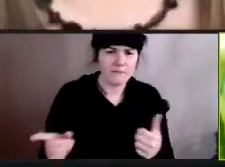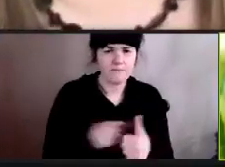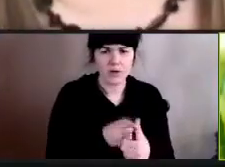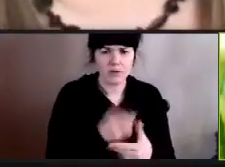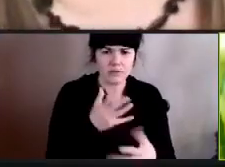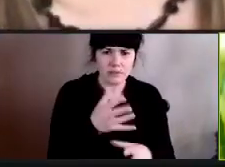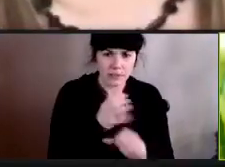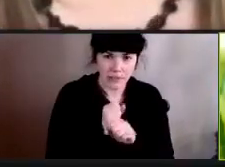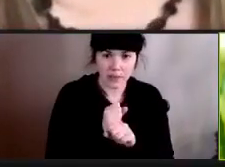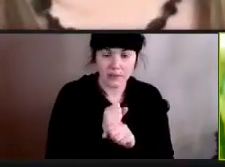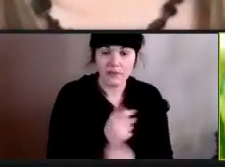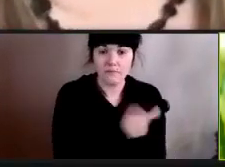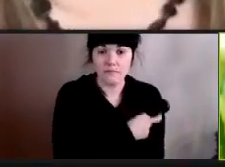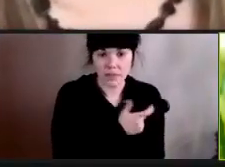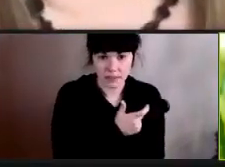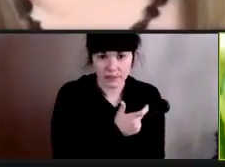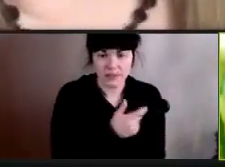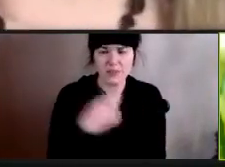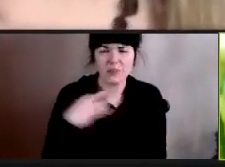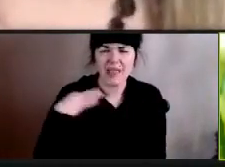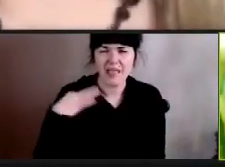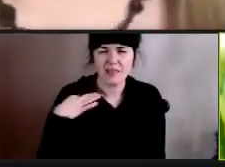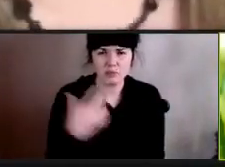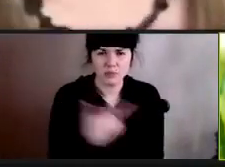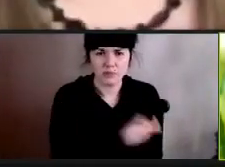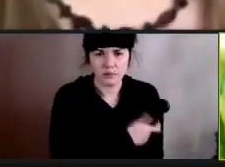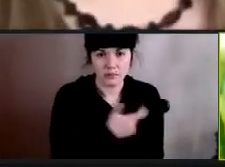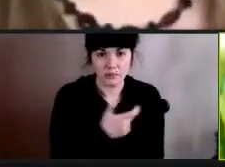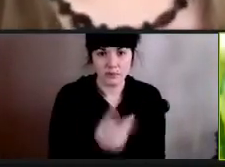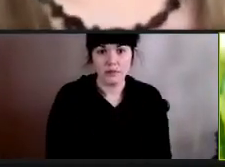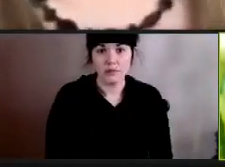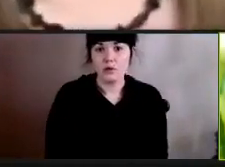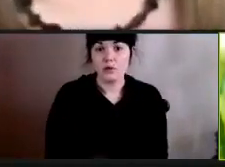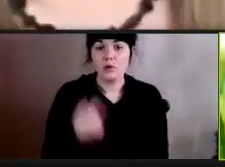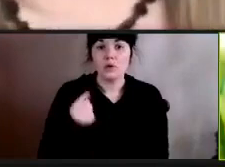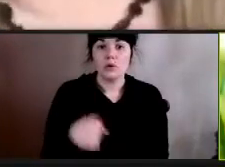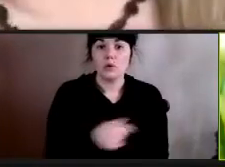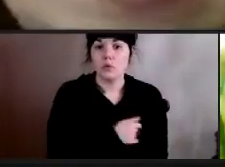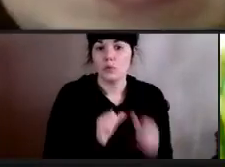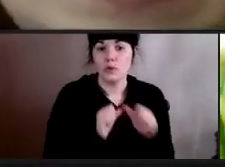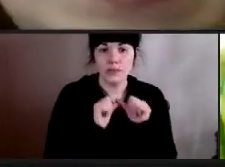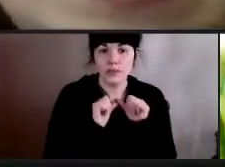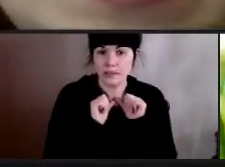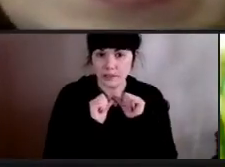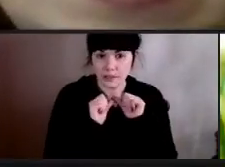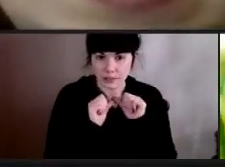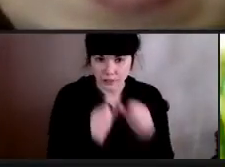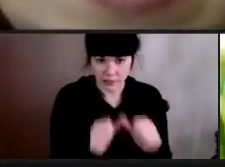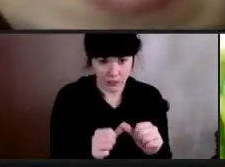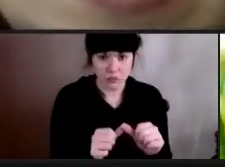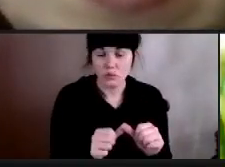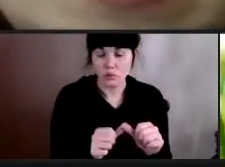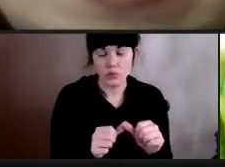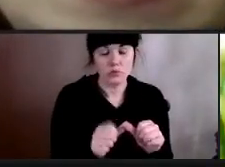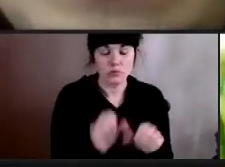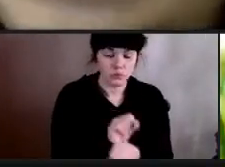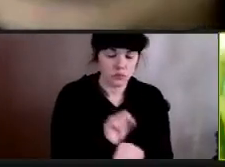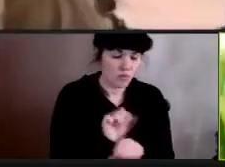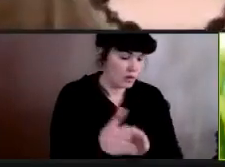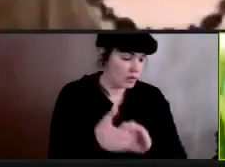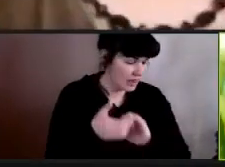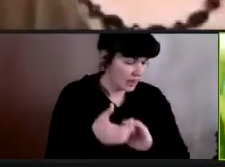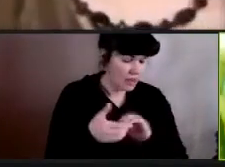so, you know, we have, to that end, we've continued to have, we have staff calls once a month, and we bring in